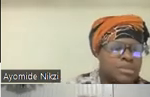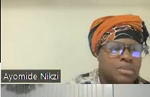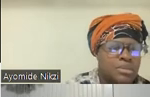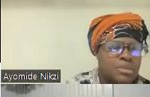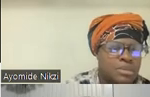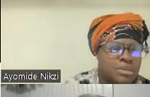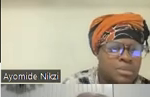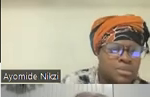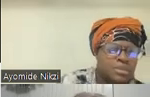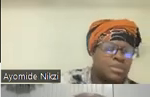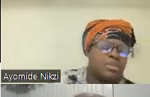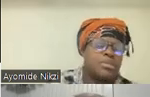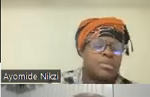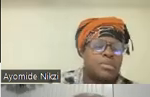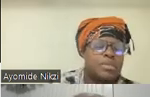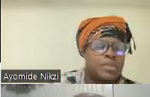Okay.